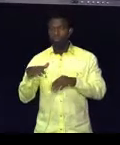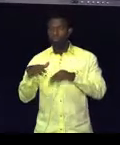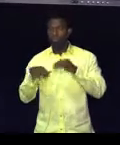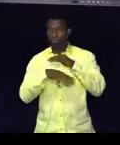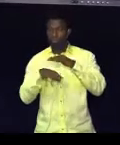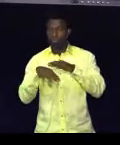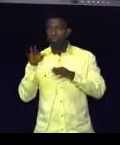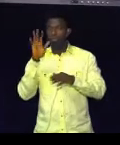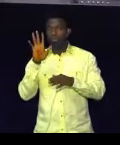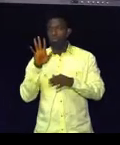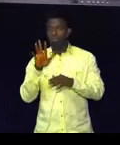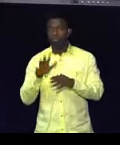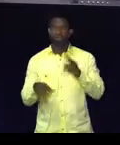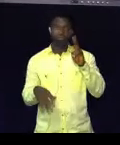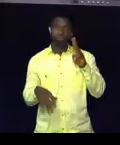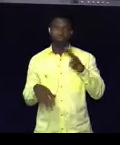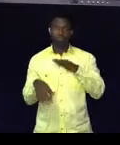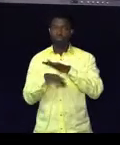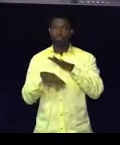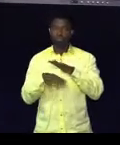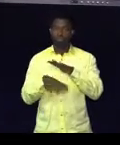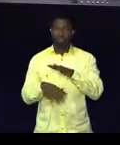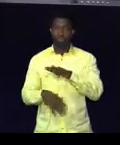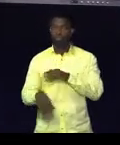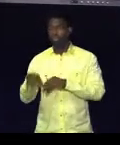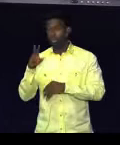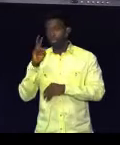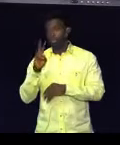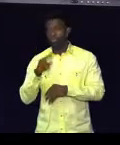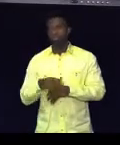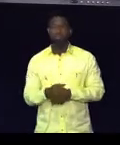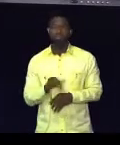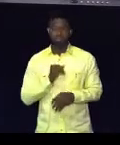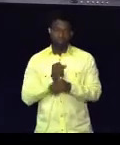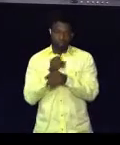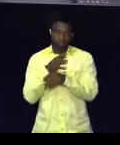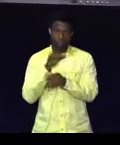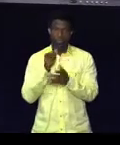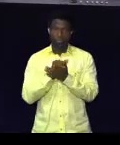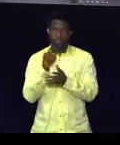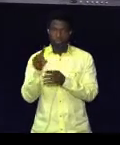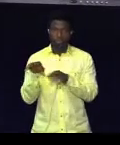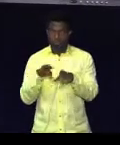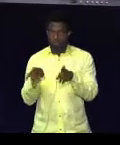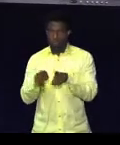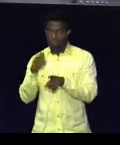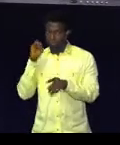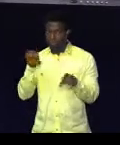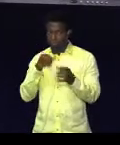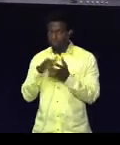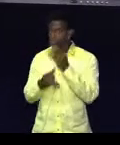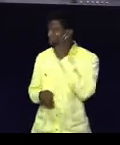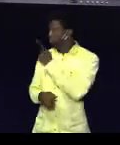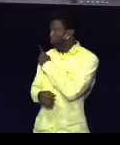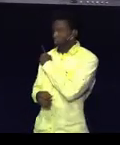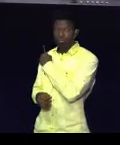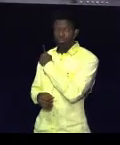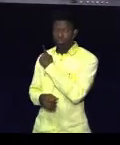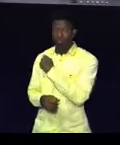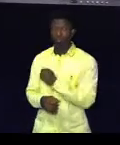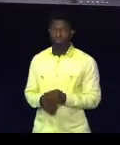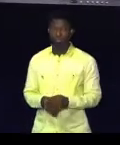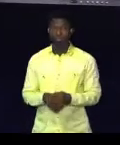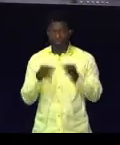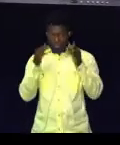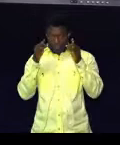way I can see columns. This is for 2, this is for 3, and this is for 5. I want to advise that you do the same. And of course, you know what we're going to